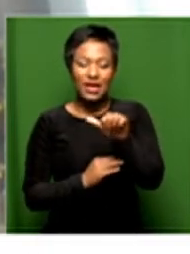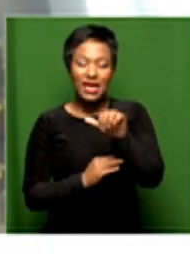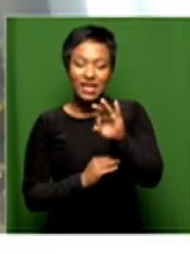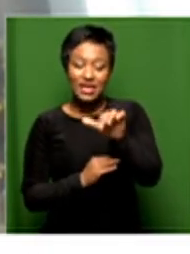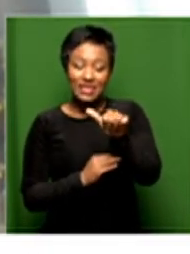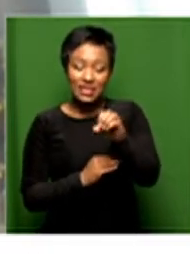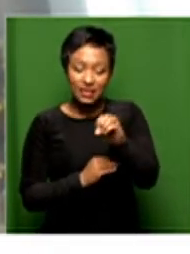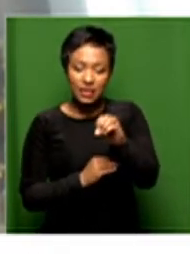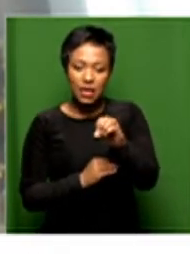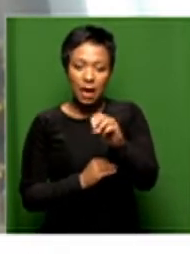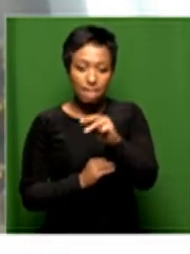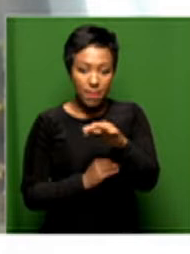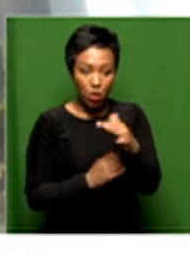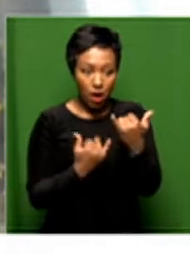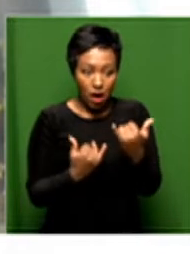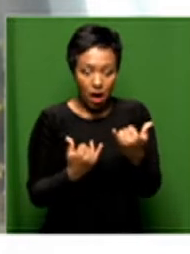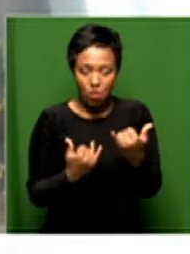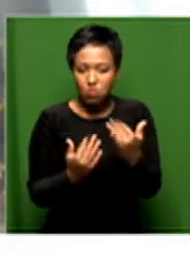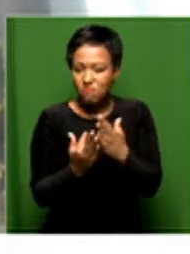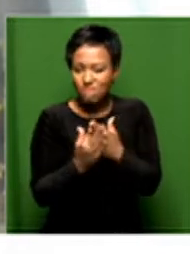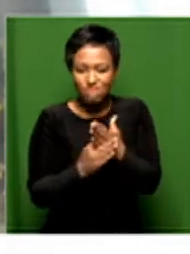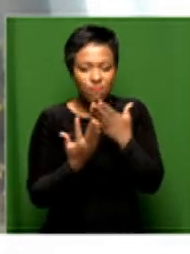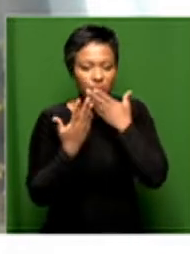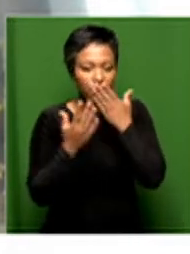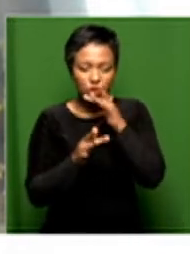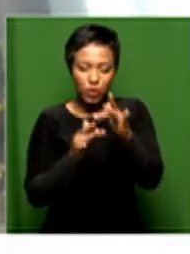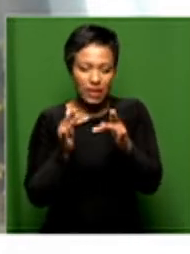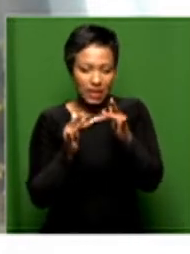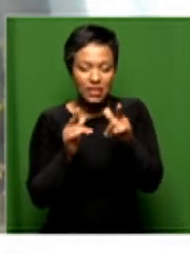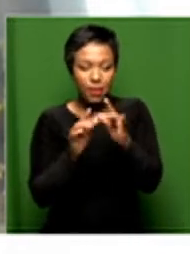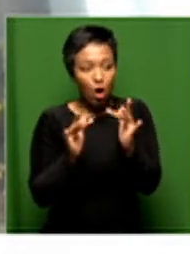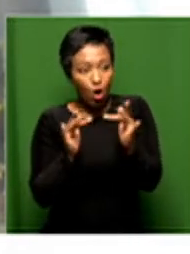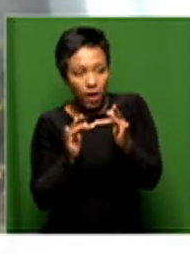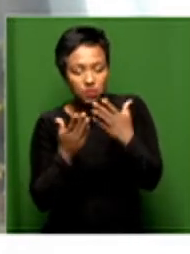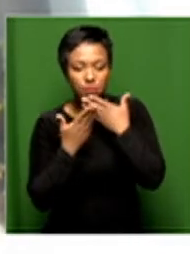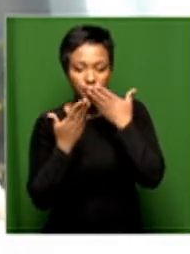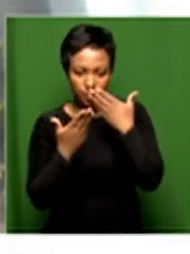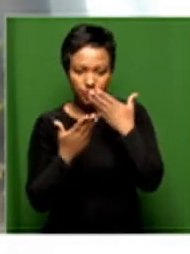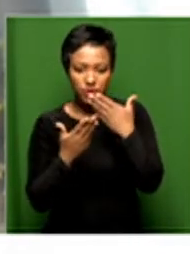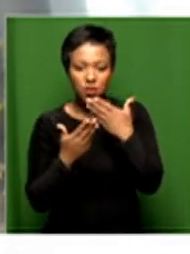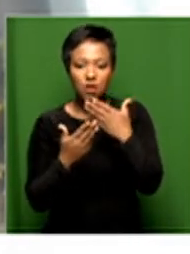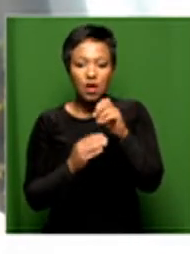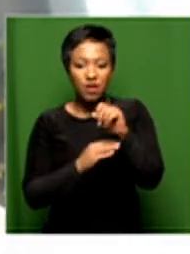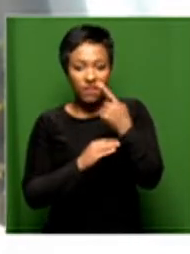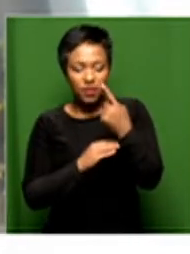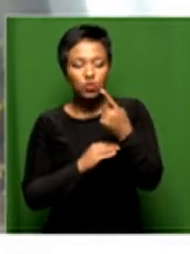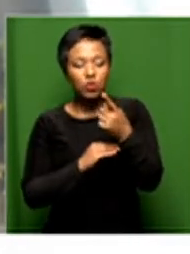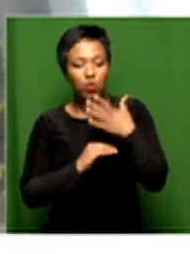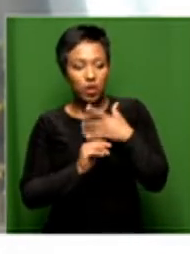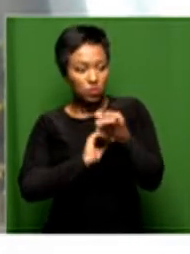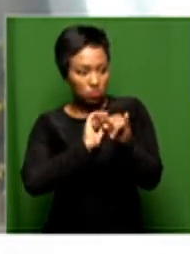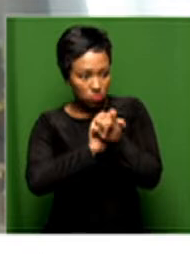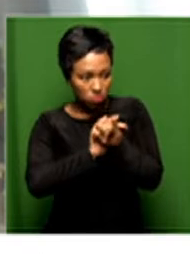people, as we speak, do not have access to the internet and connectivity. So by first identifying